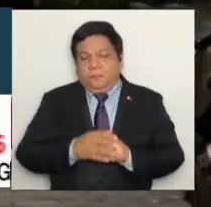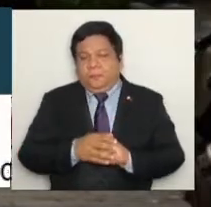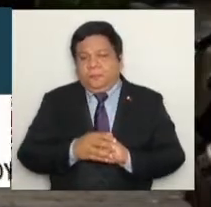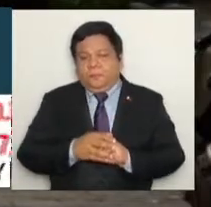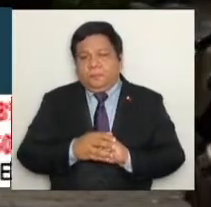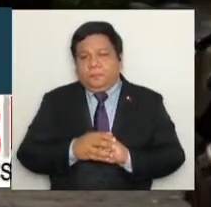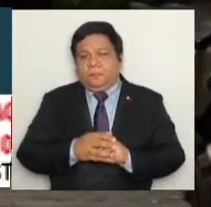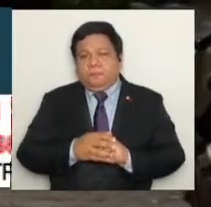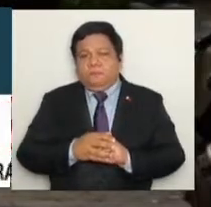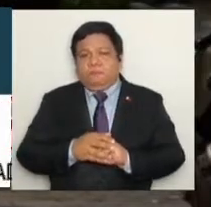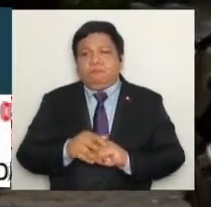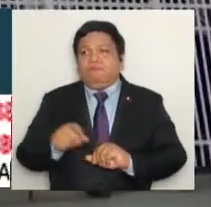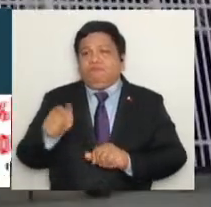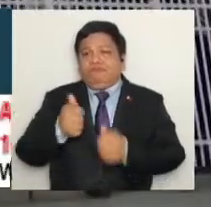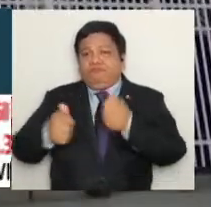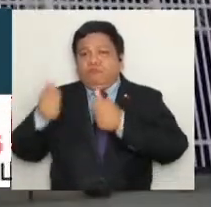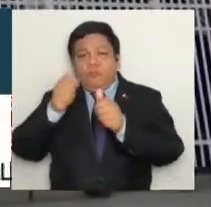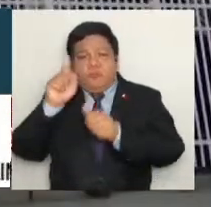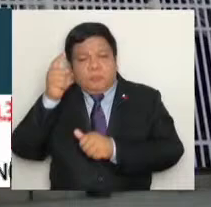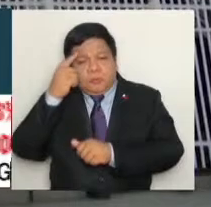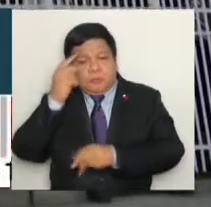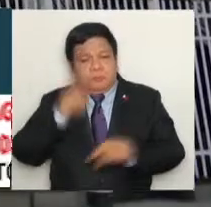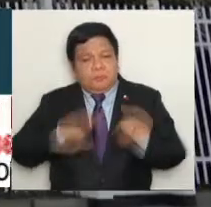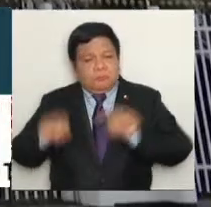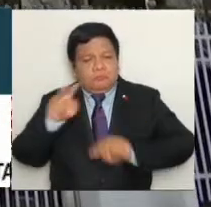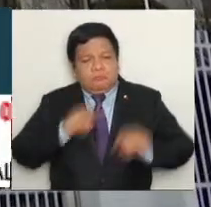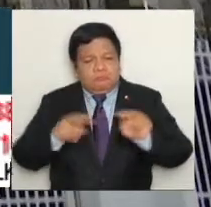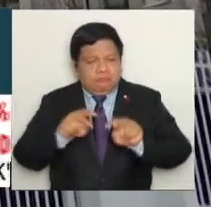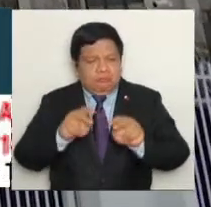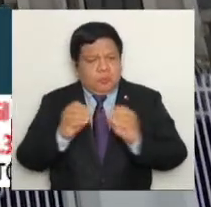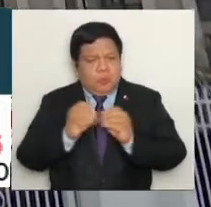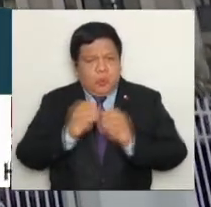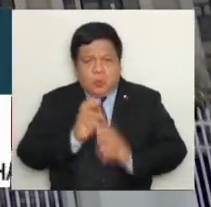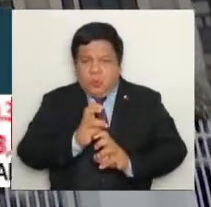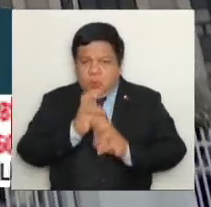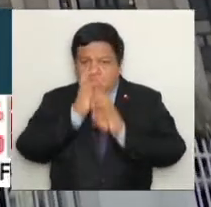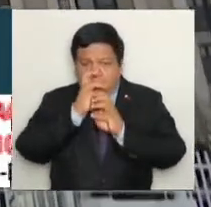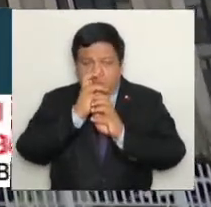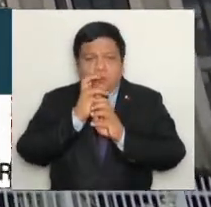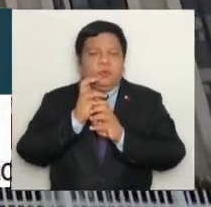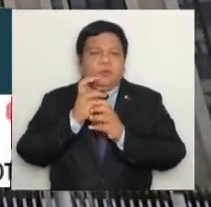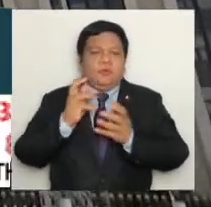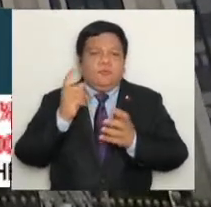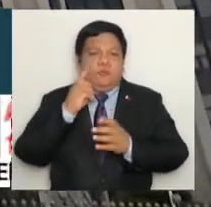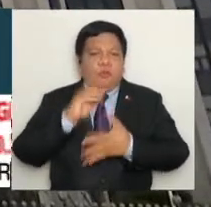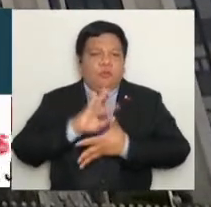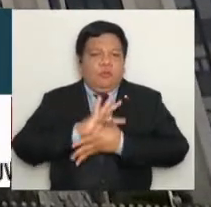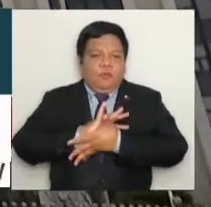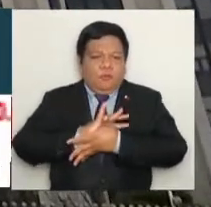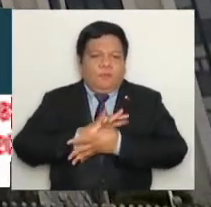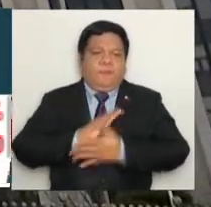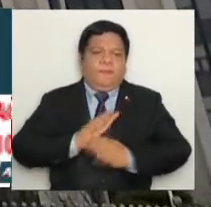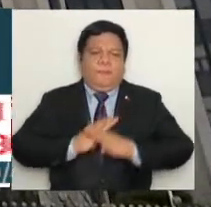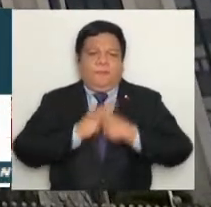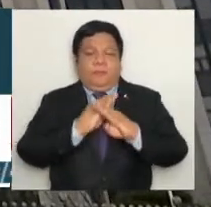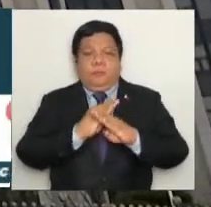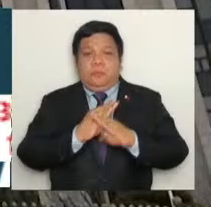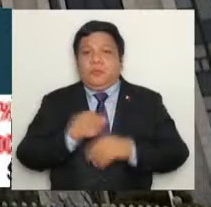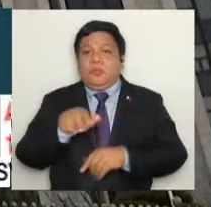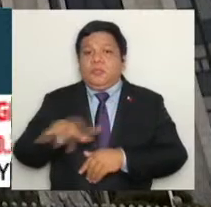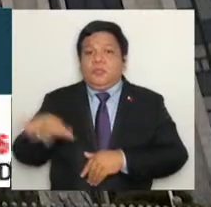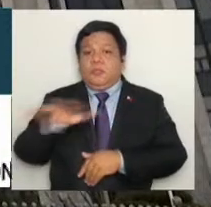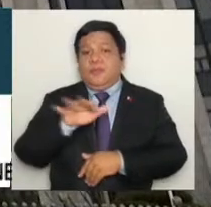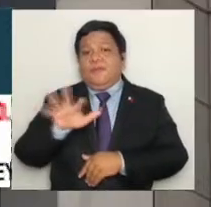will also be looking into whether they will toughen COVID-19 restrictions. Just around 30% of the country's 52